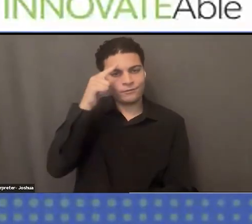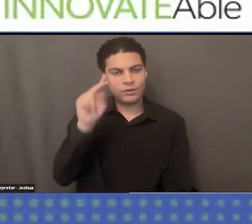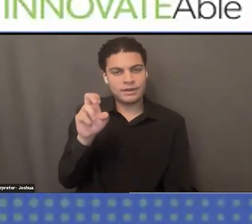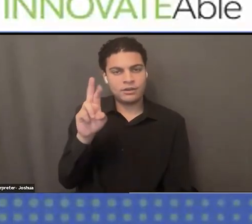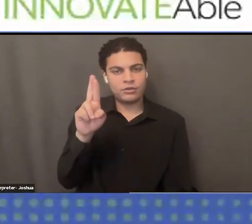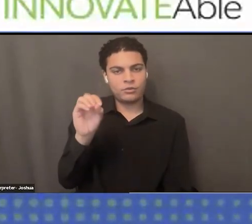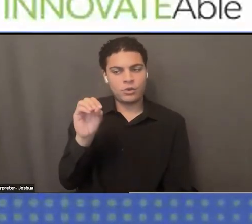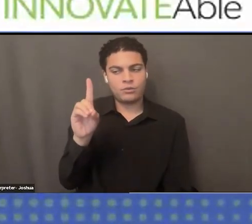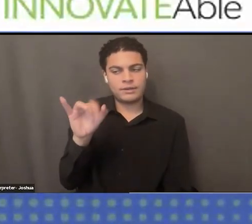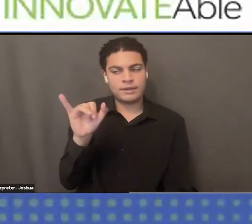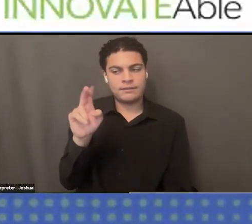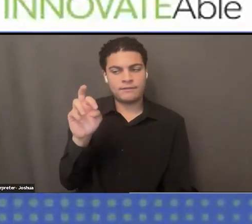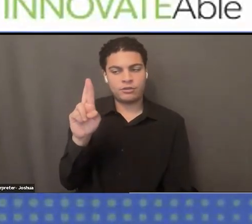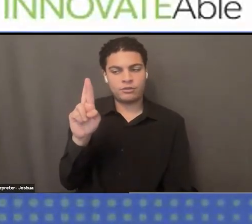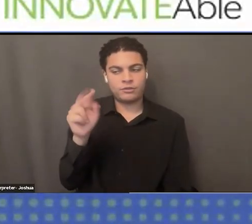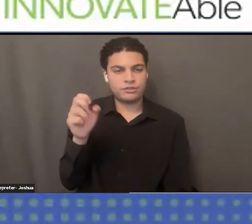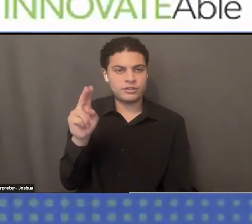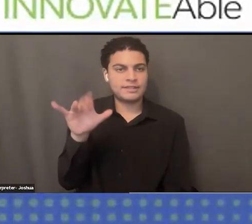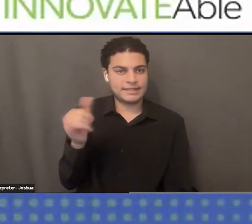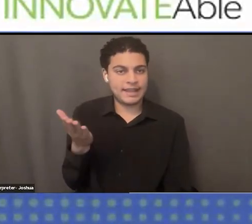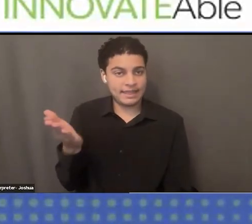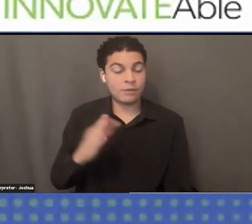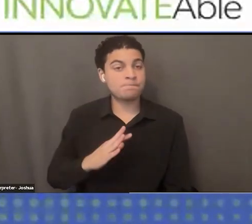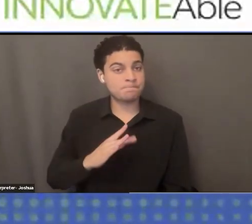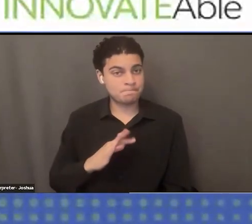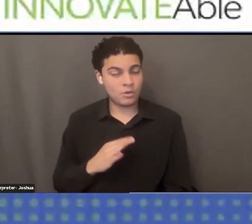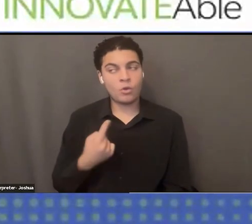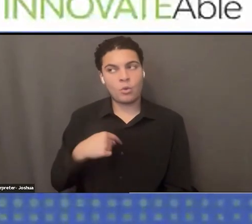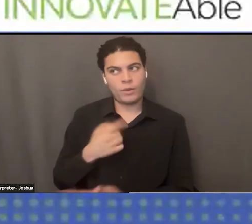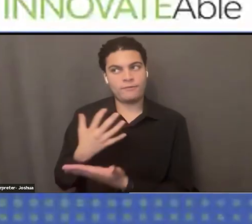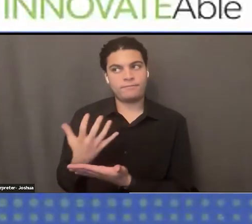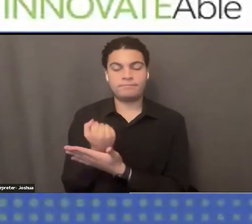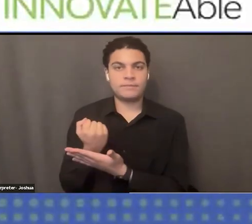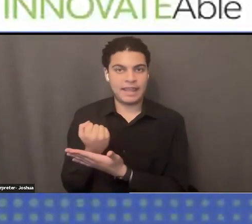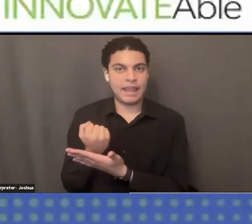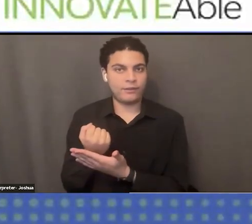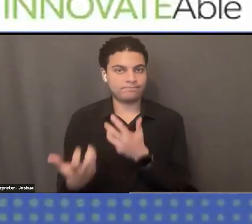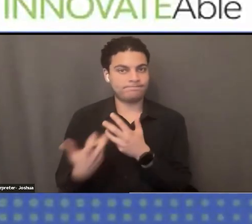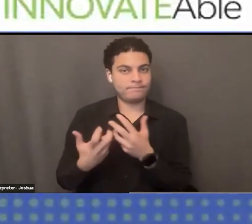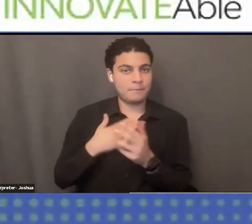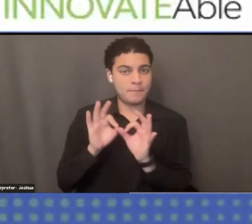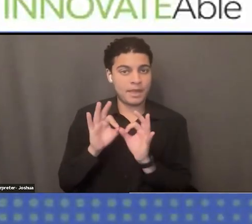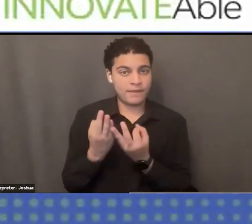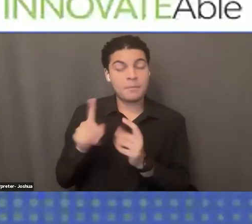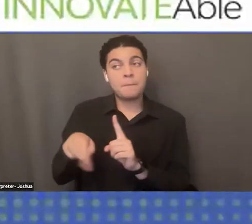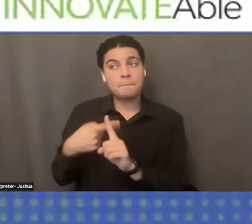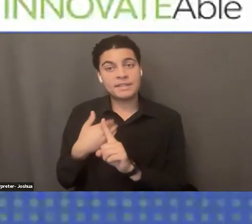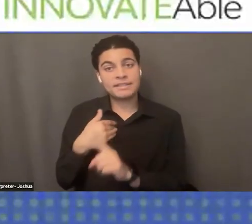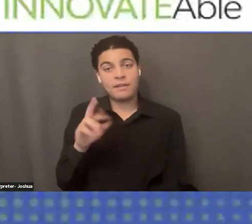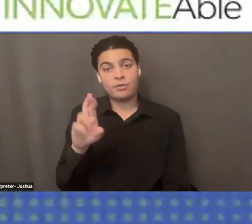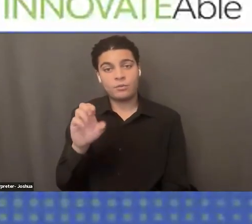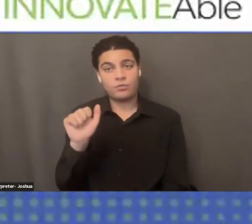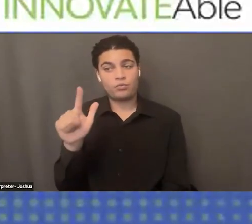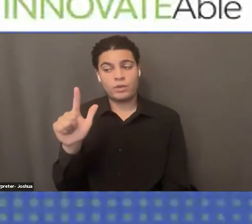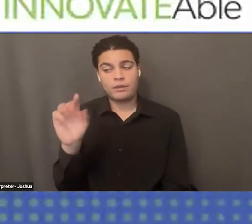to accommodate neurodivergencies, and that's certainly something that we've taken advantage with my family. And then we also had Rio Mobility there, and